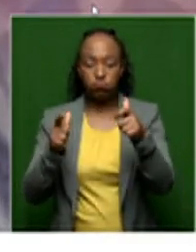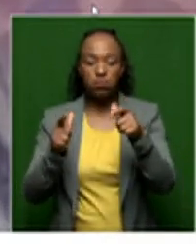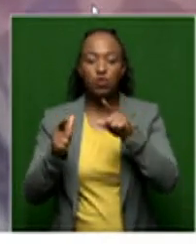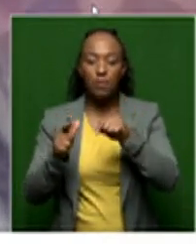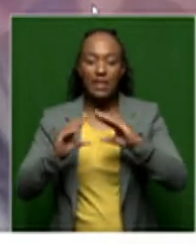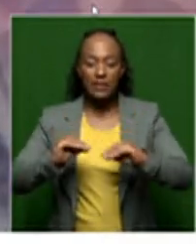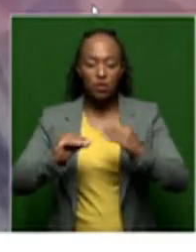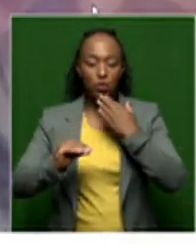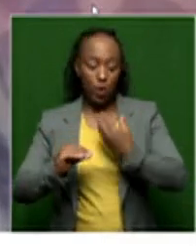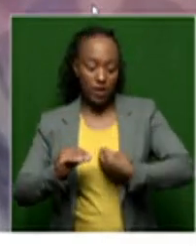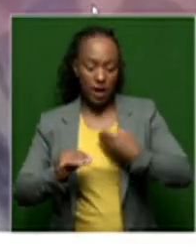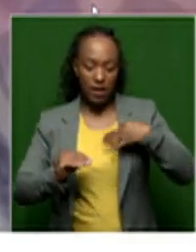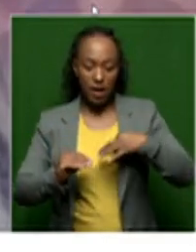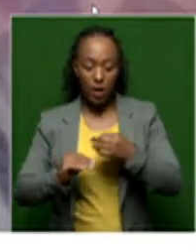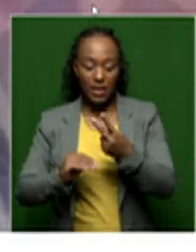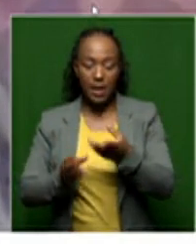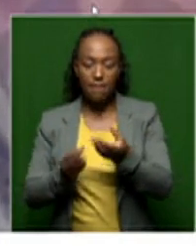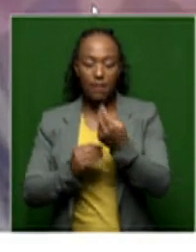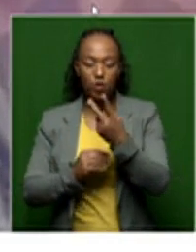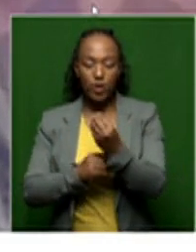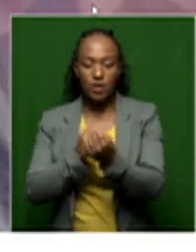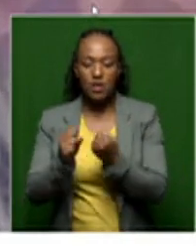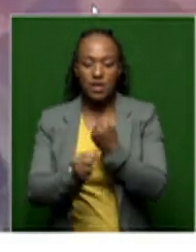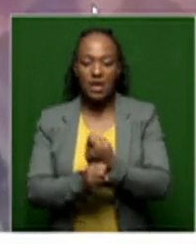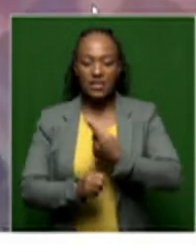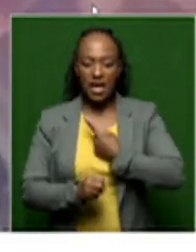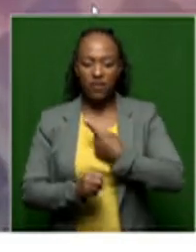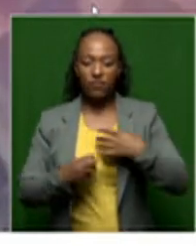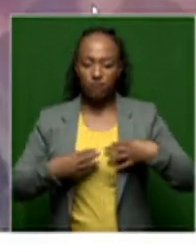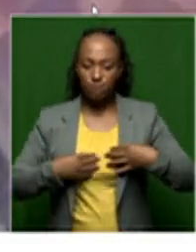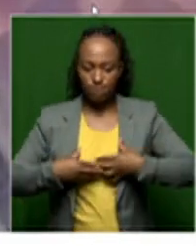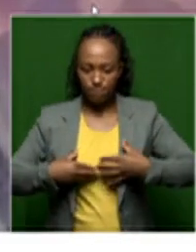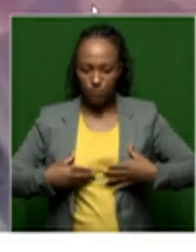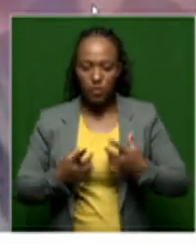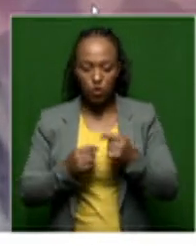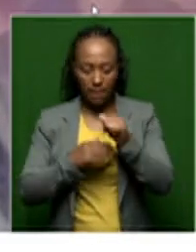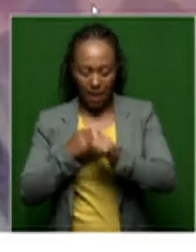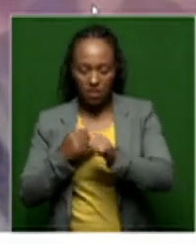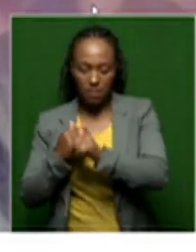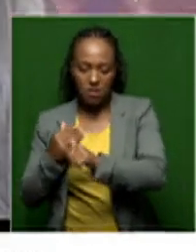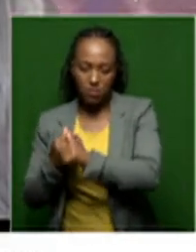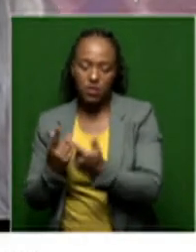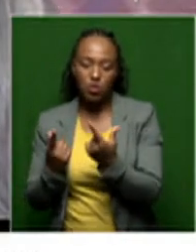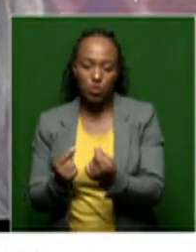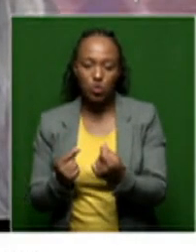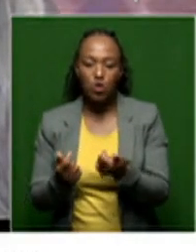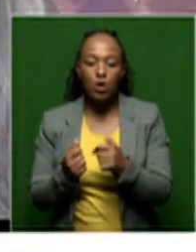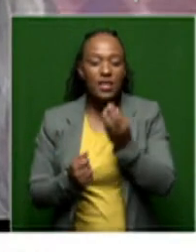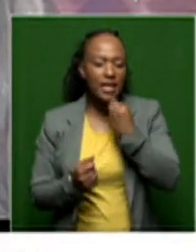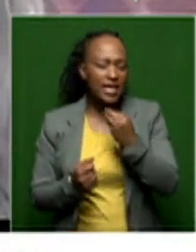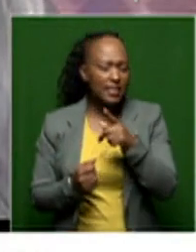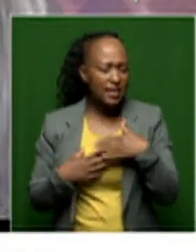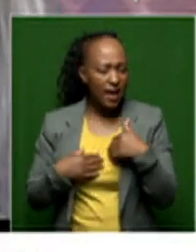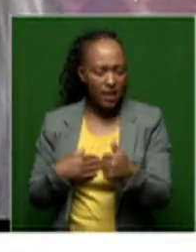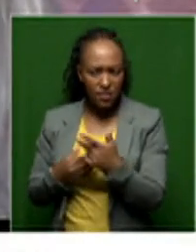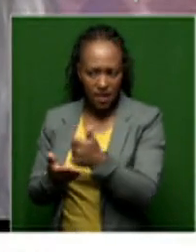our young girls that as they turn 20, the self-breast examination needs to be implemented monthly. And diet, healthy eating, does